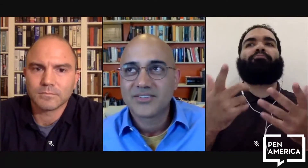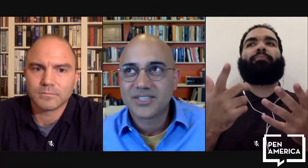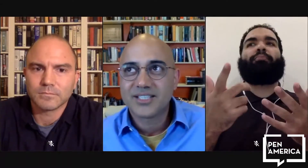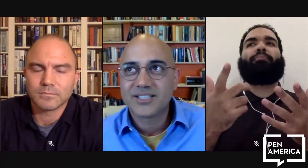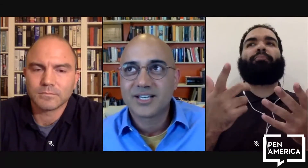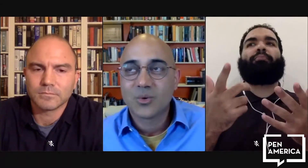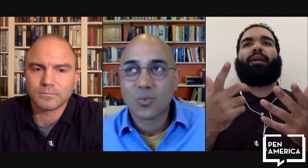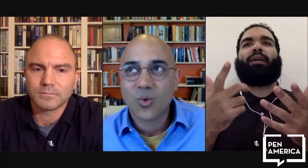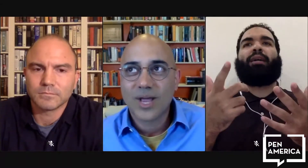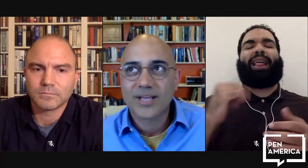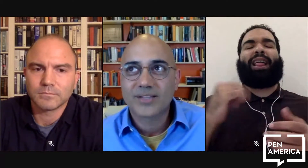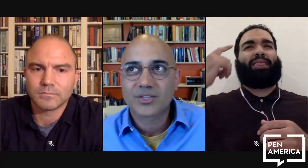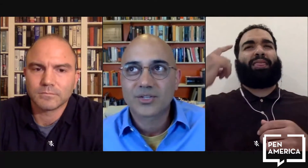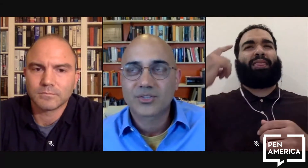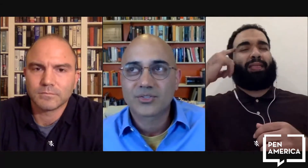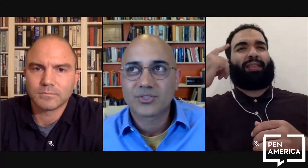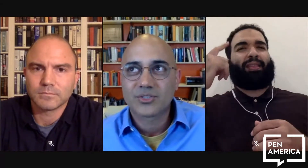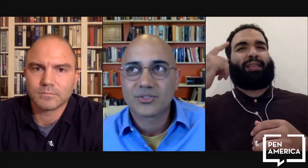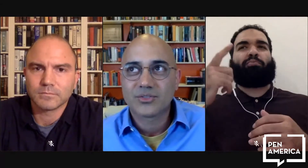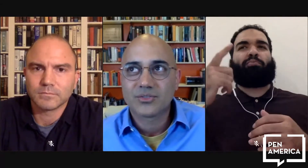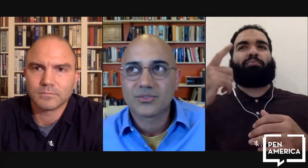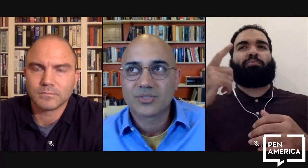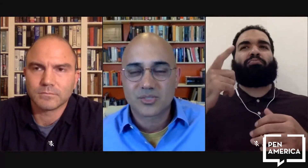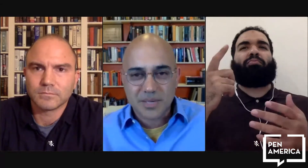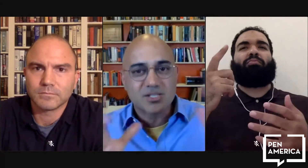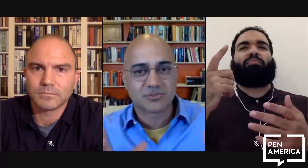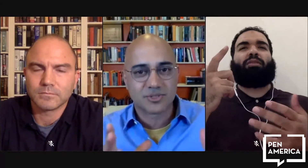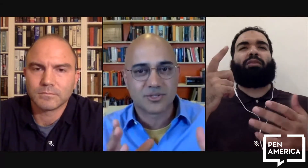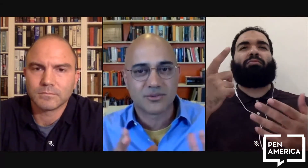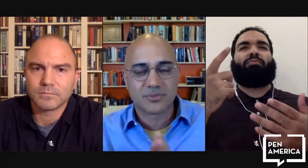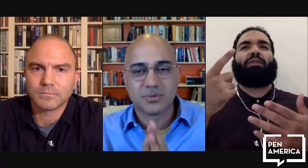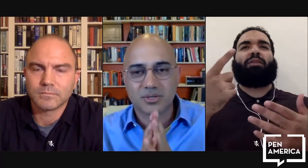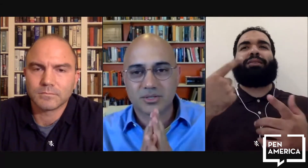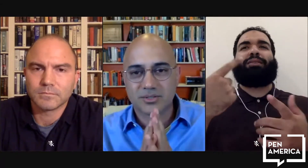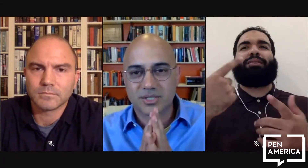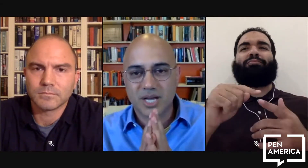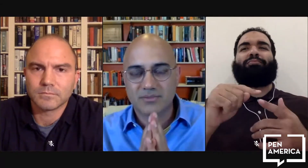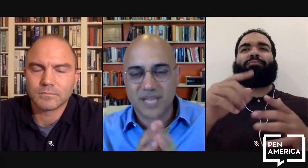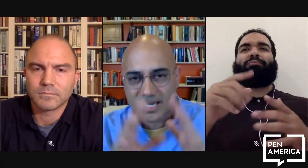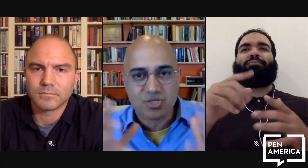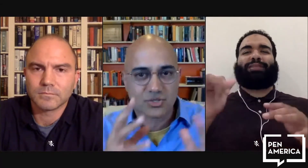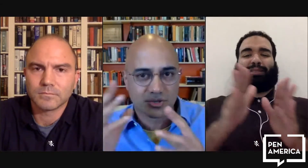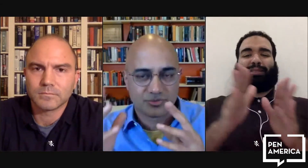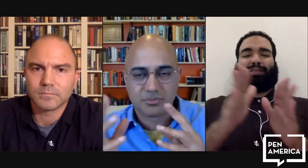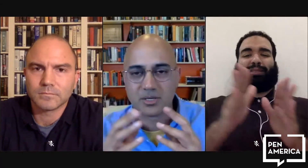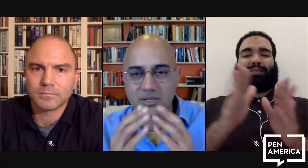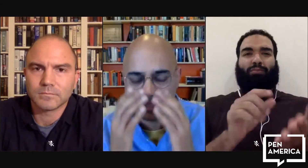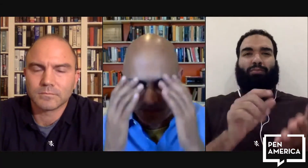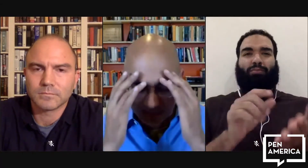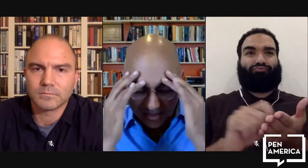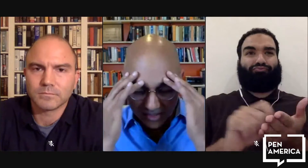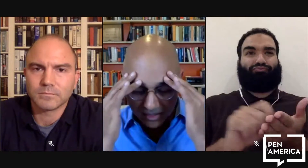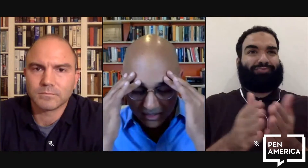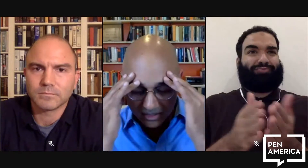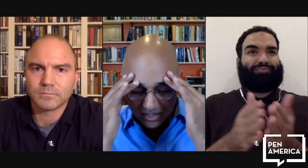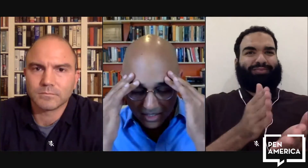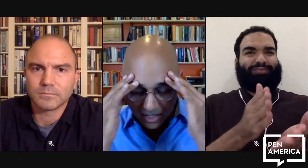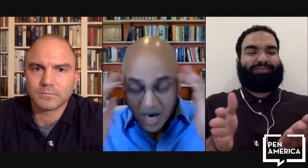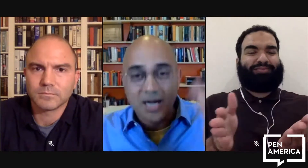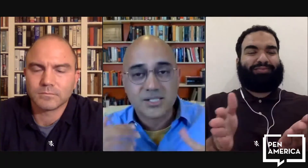I think that in a way the space of the book, the kind of texture of the book, is